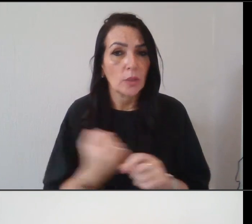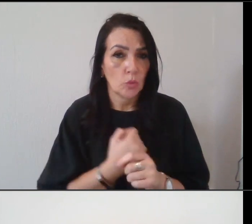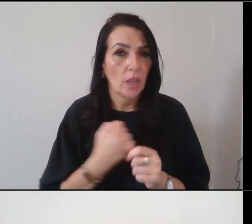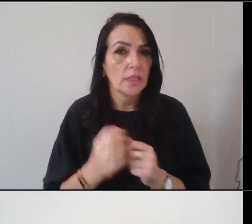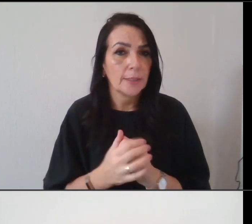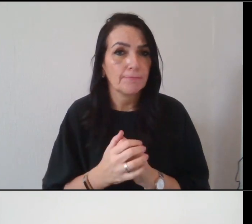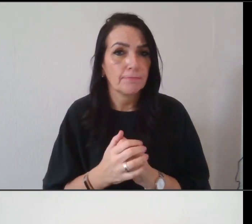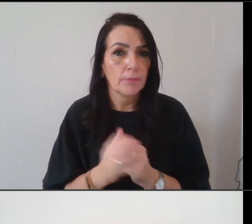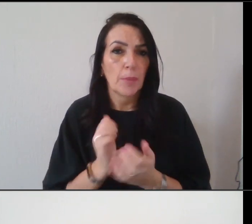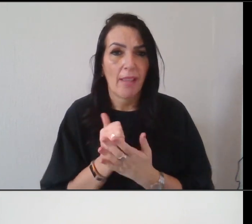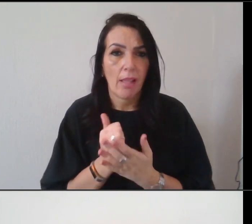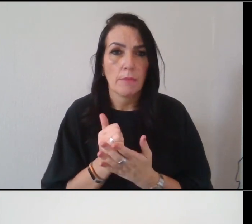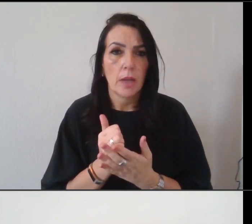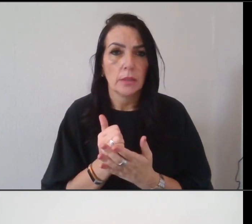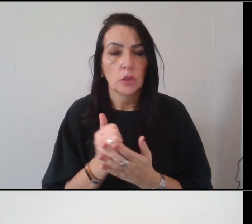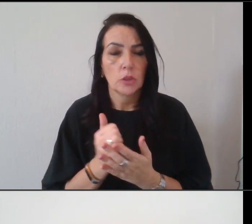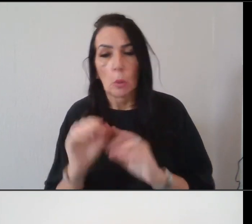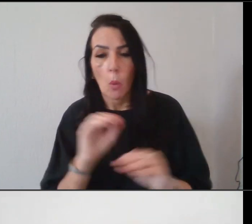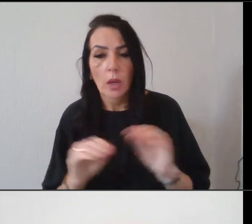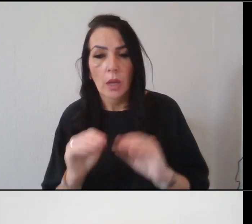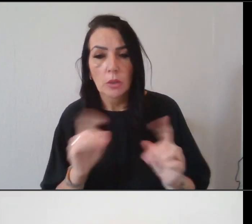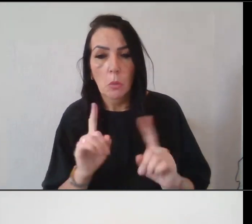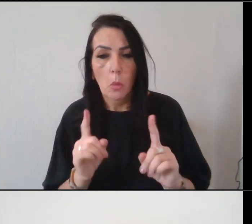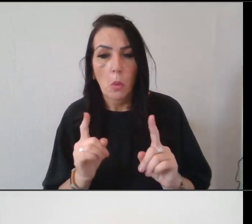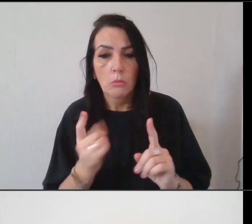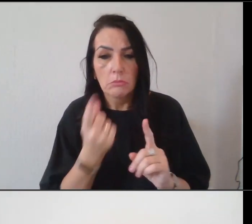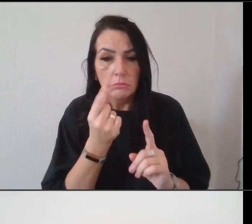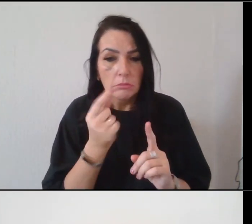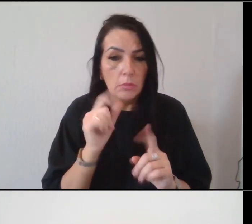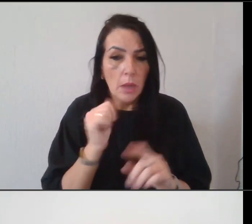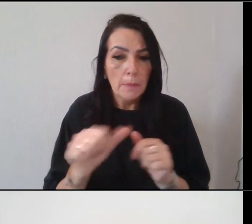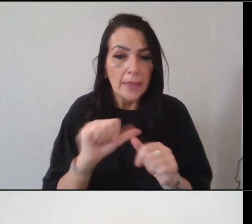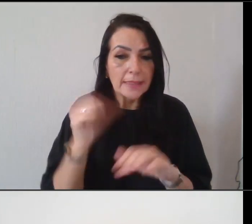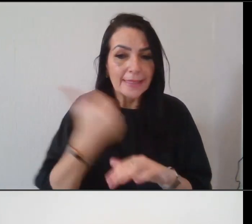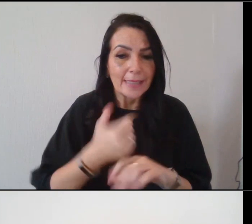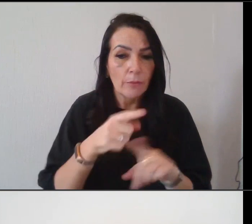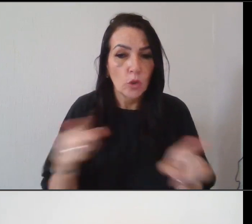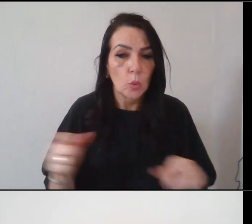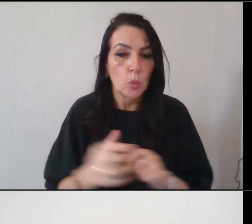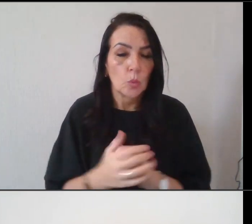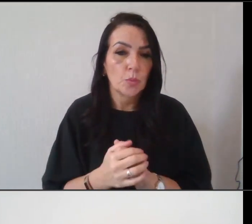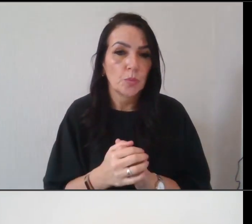might be helpful to kind of work out what might be a better setup for you.